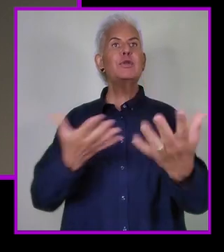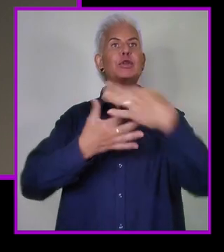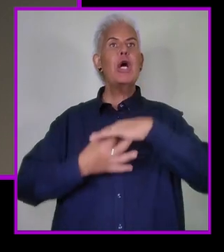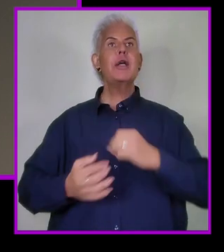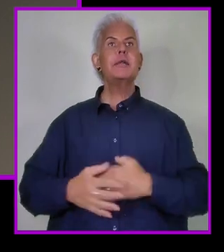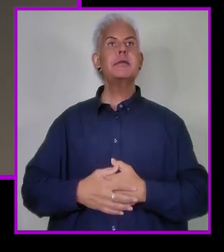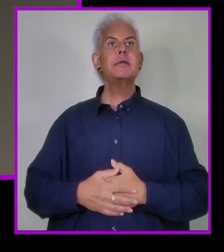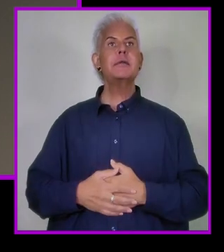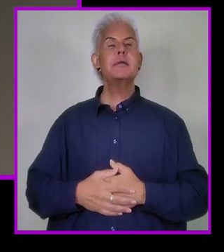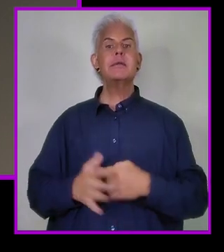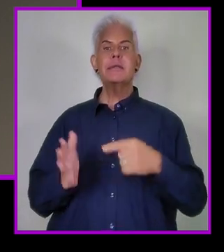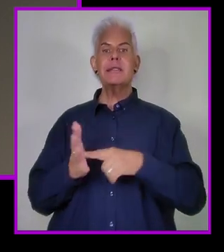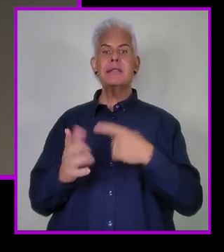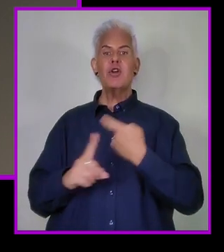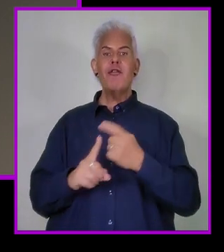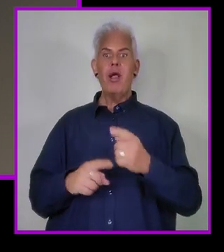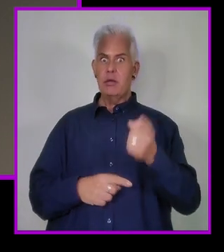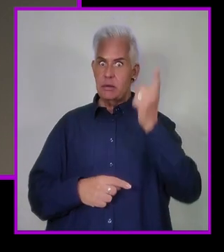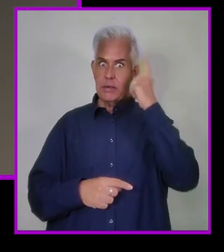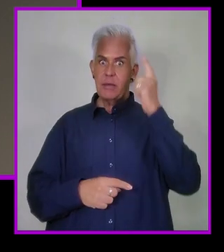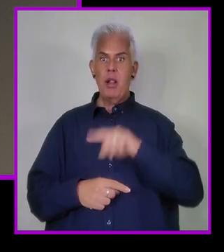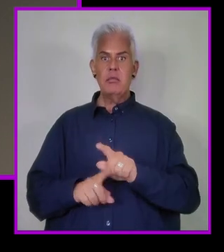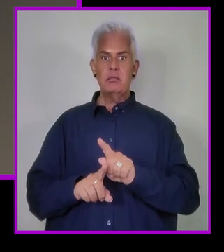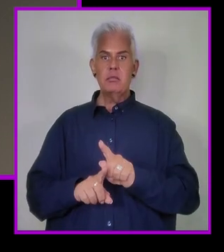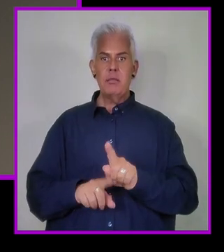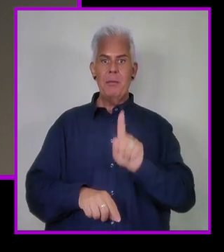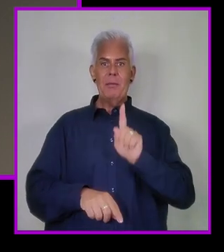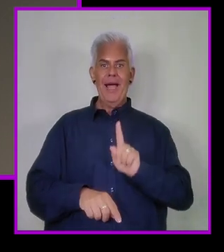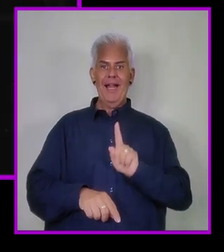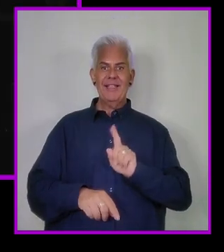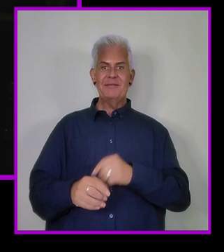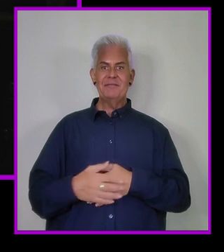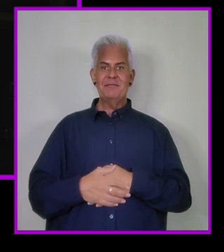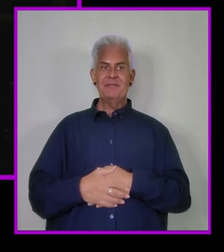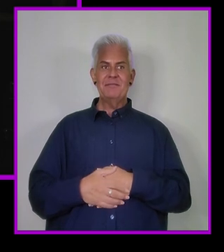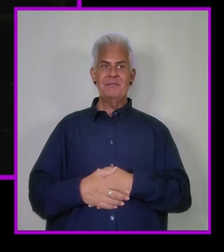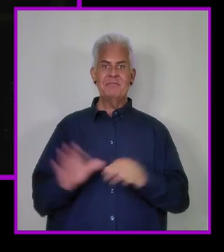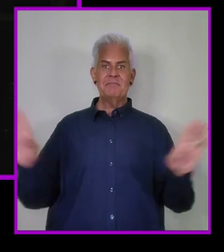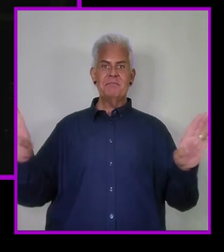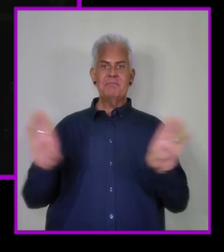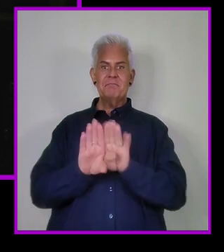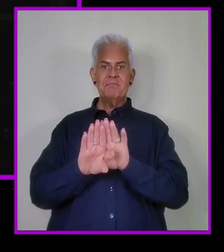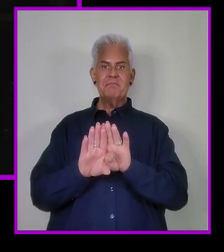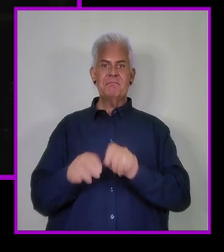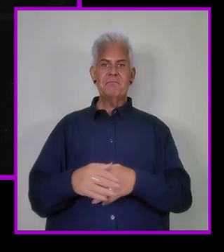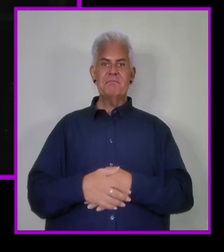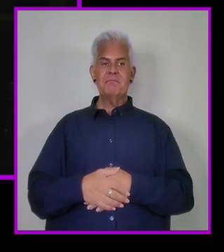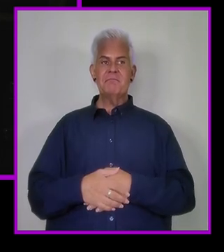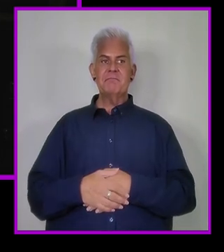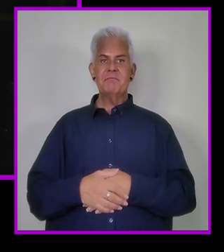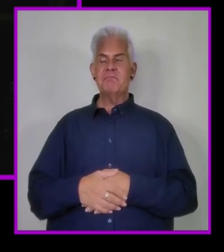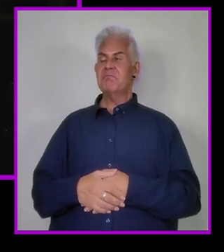join us. Therese Coffey, very sensibly, took one step back. Yeah. Doors closed. And